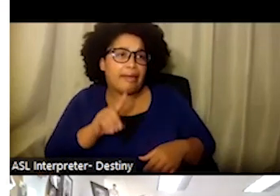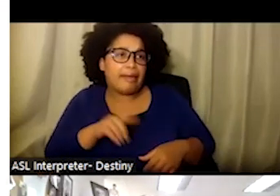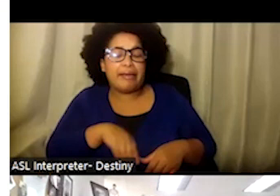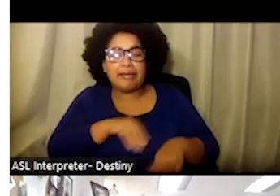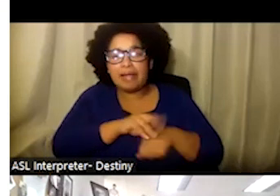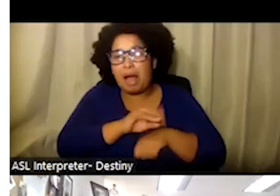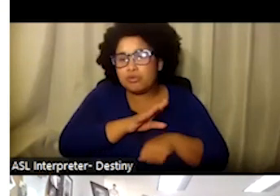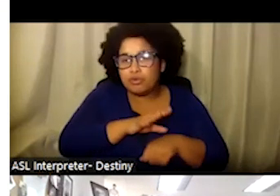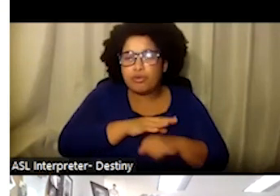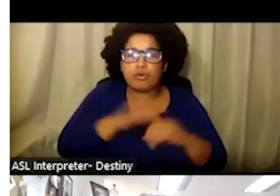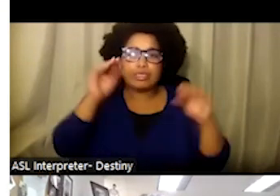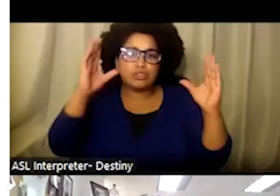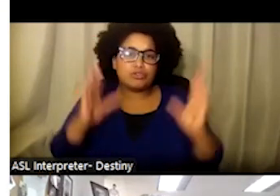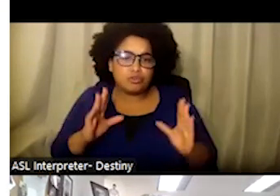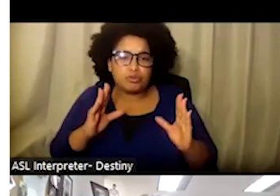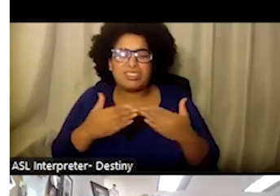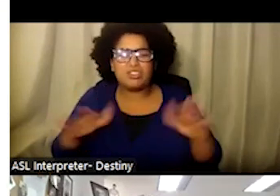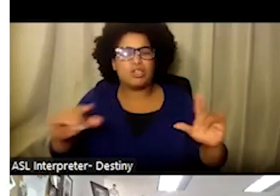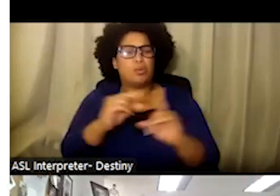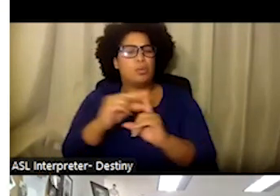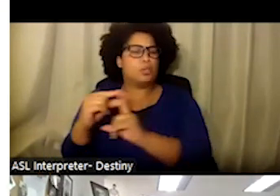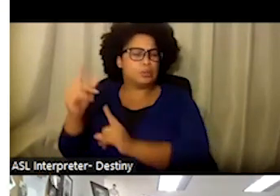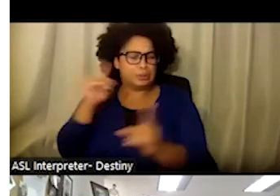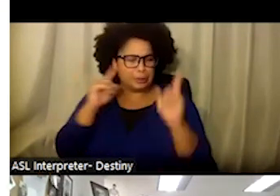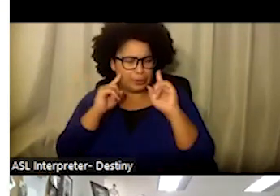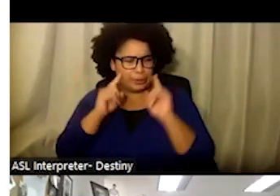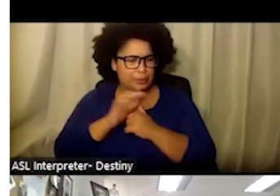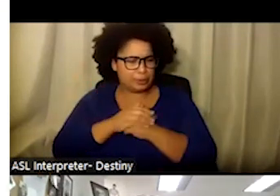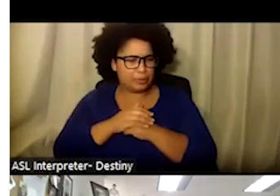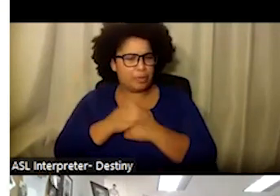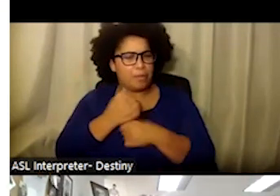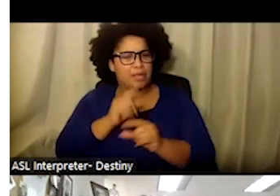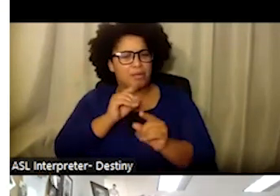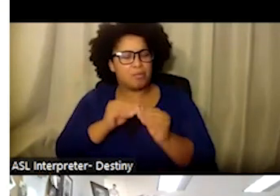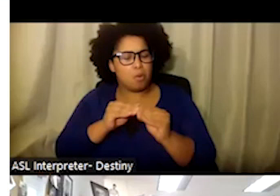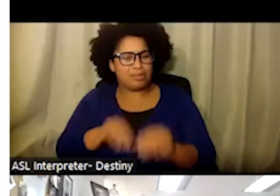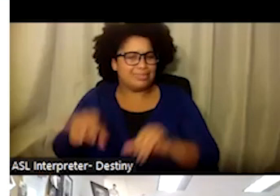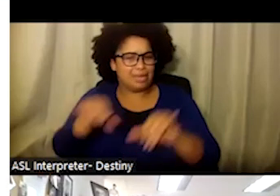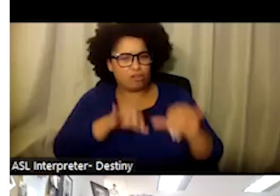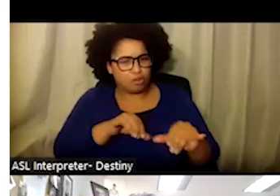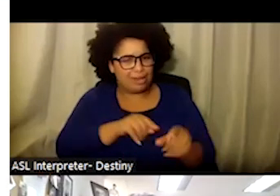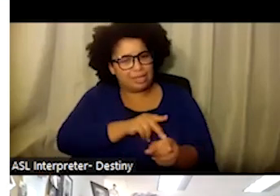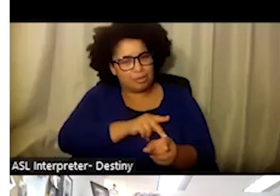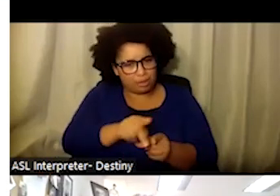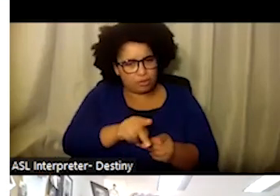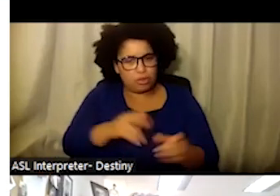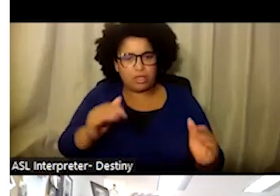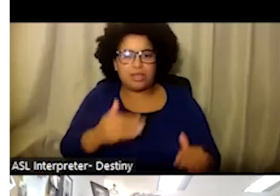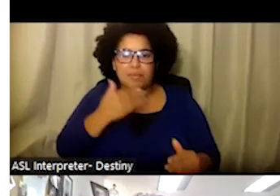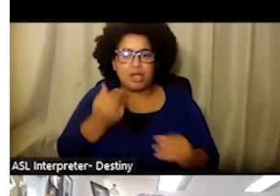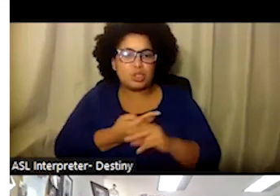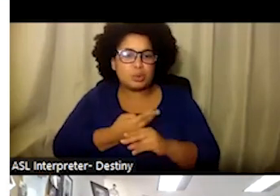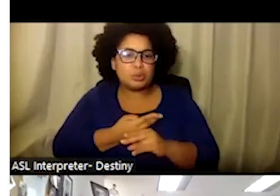counselor. These are the general terms that you might hear, to make it more standard as a profession. And then the better use